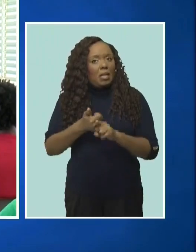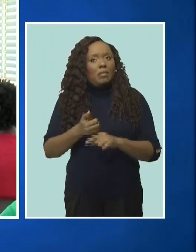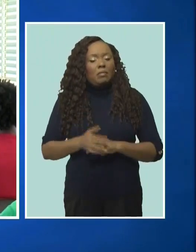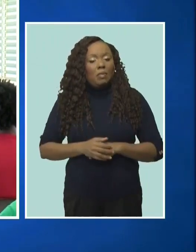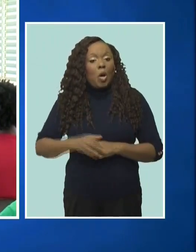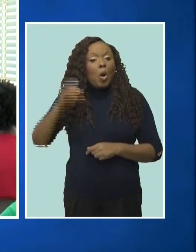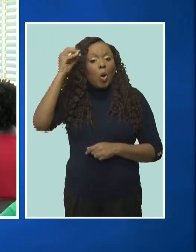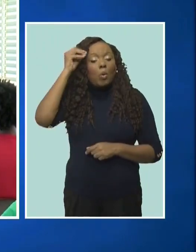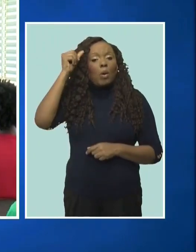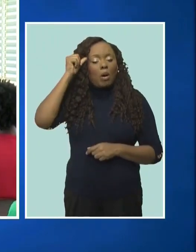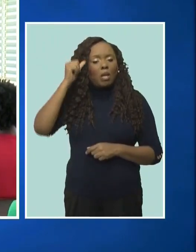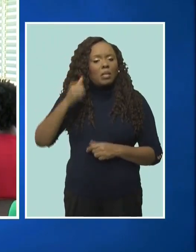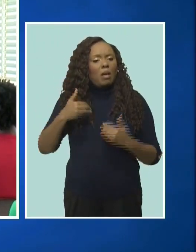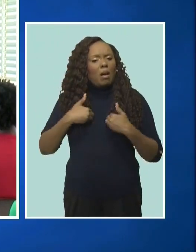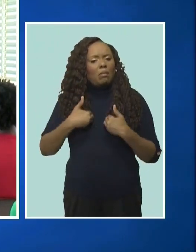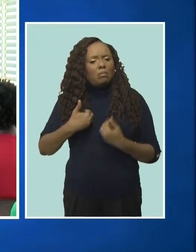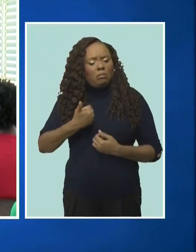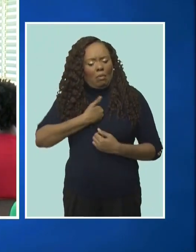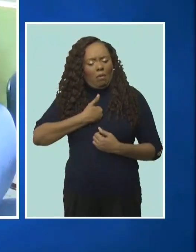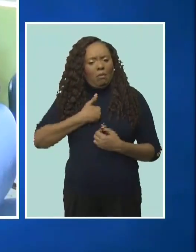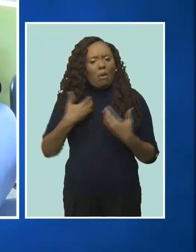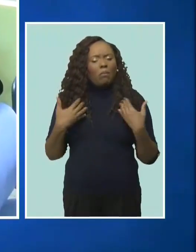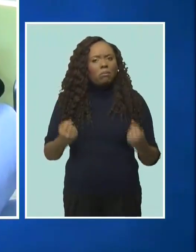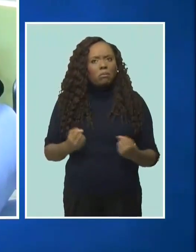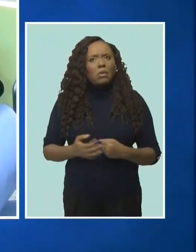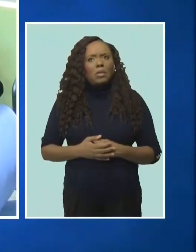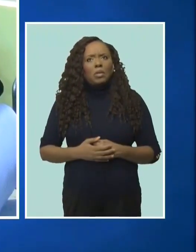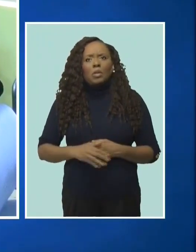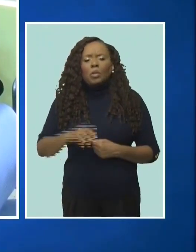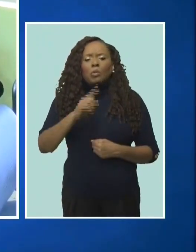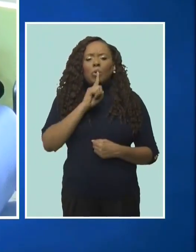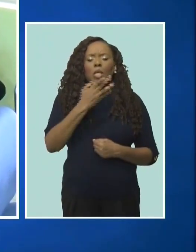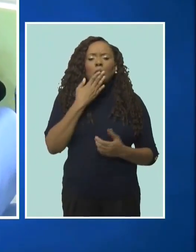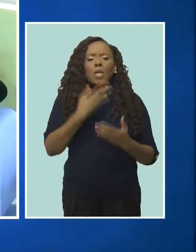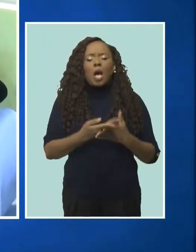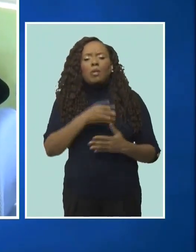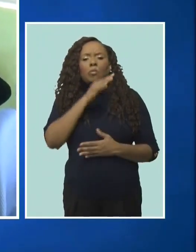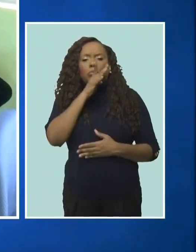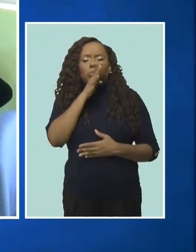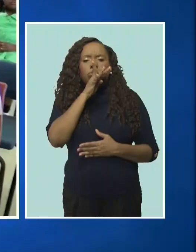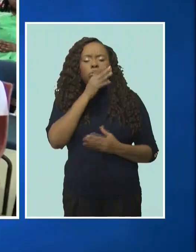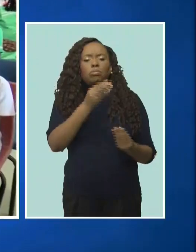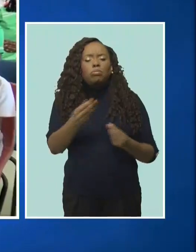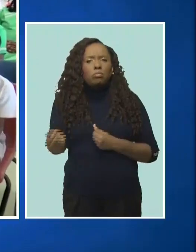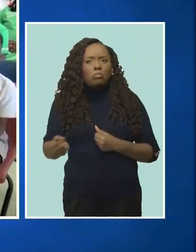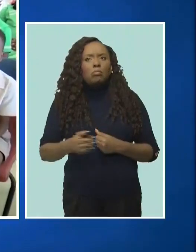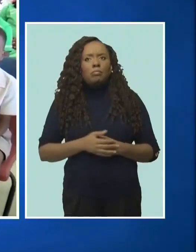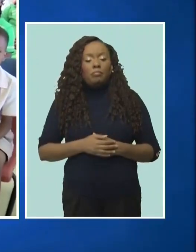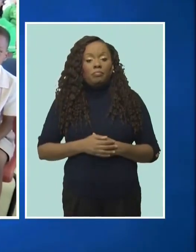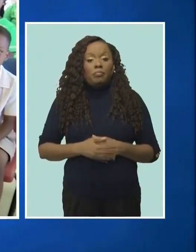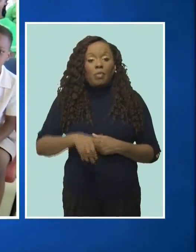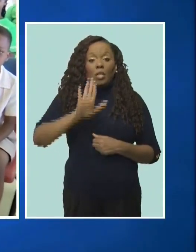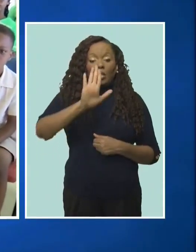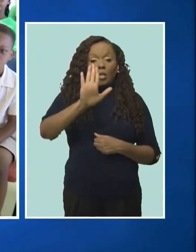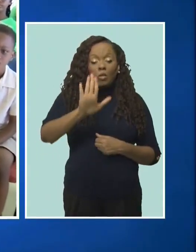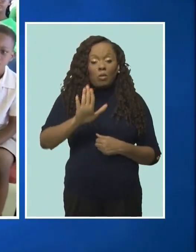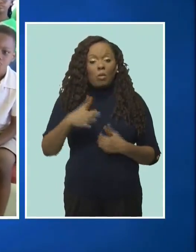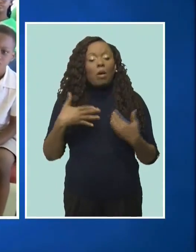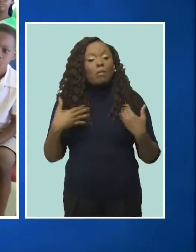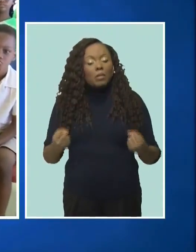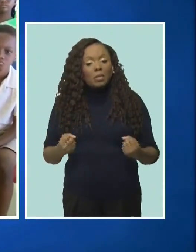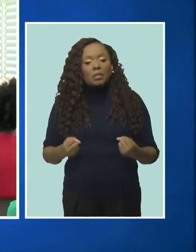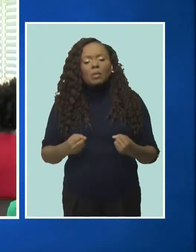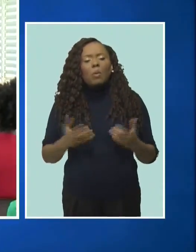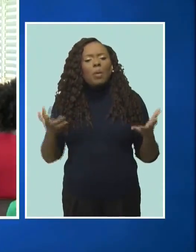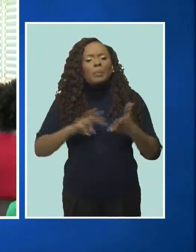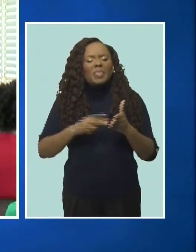articulate. He was self-confident. And like I said just now, that helped him to be articulate. You are self-confident when you know what